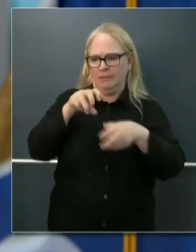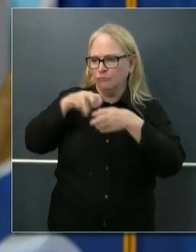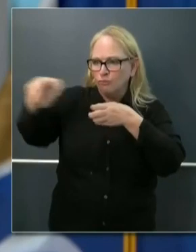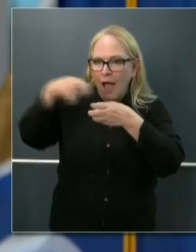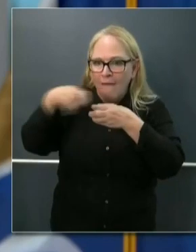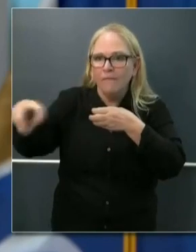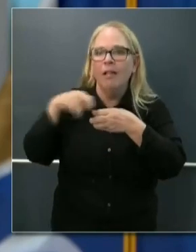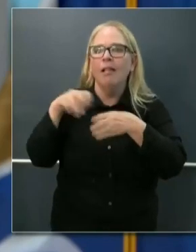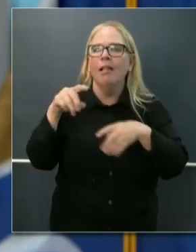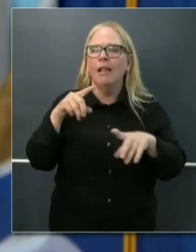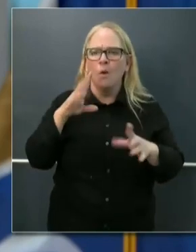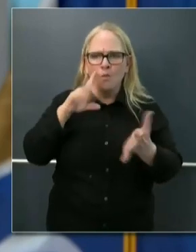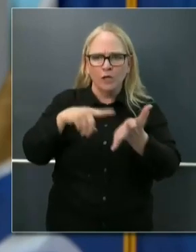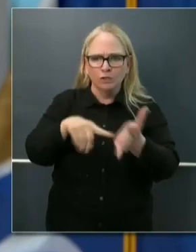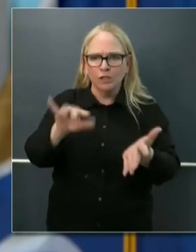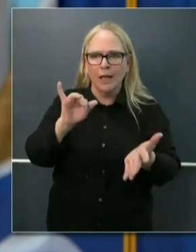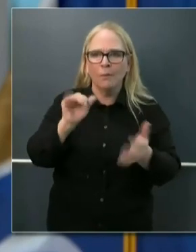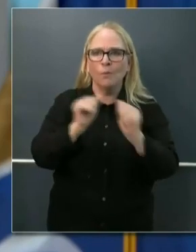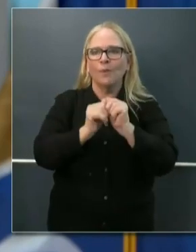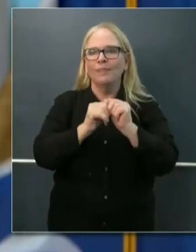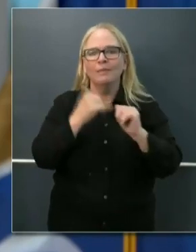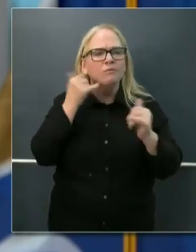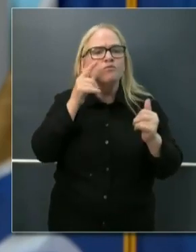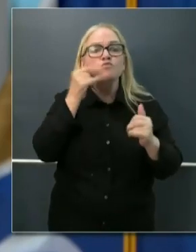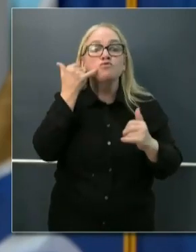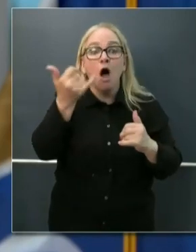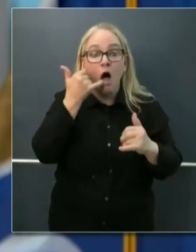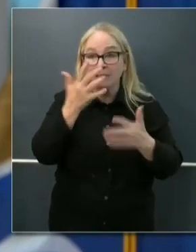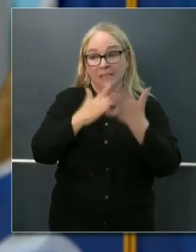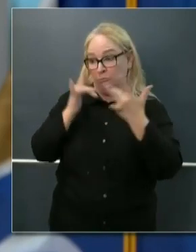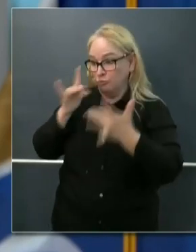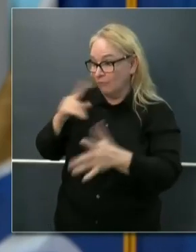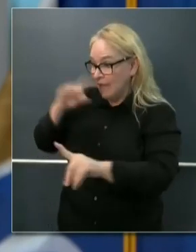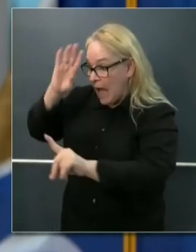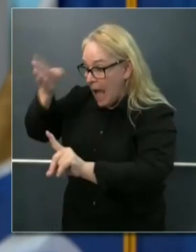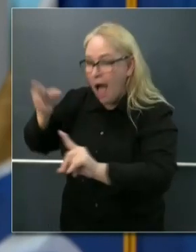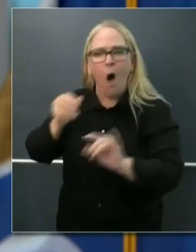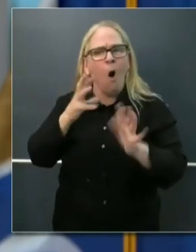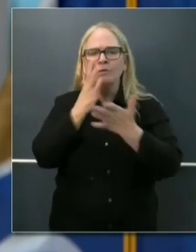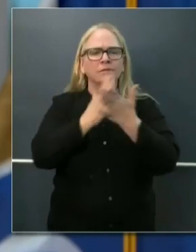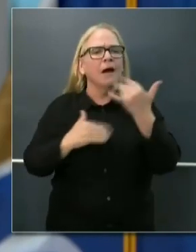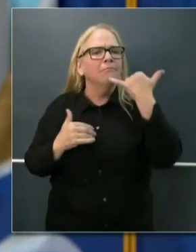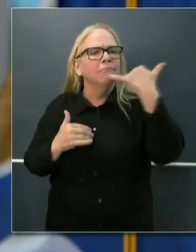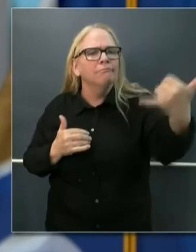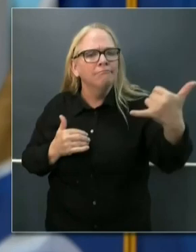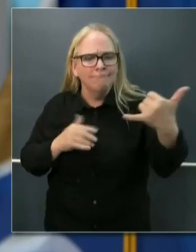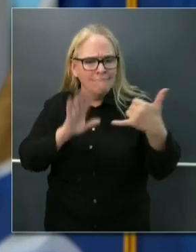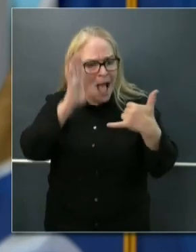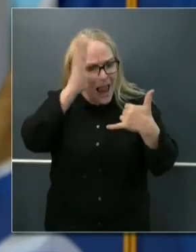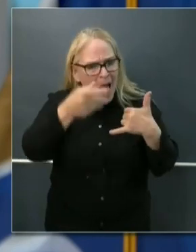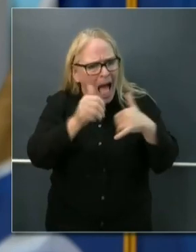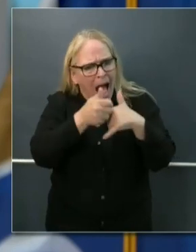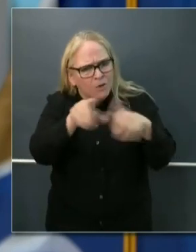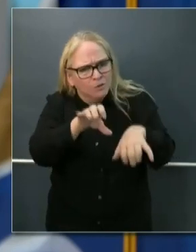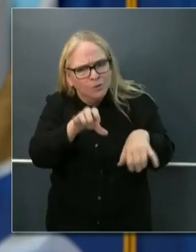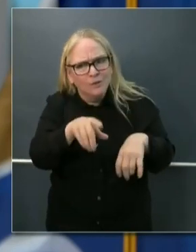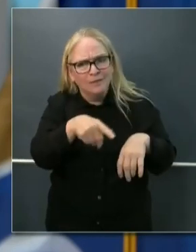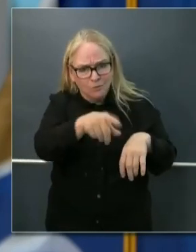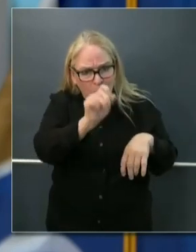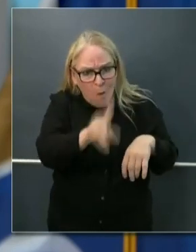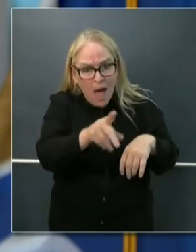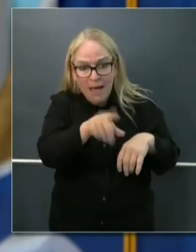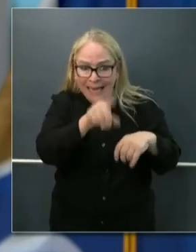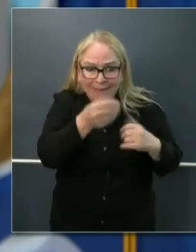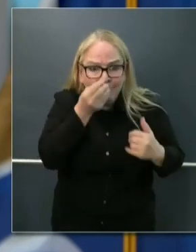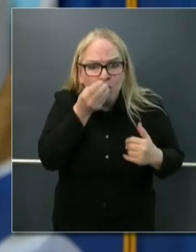in with our seniors and older Californians just to check in on their mental health and see what they need. In addition to that,